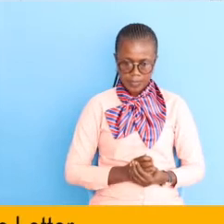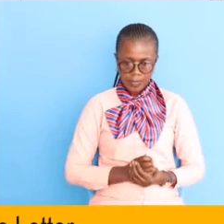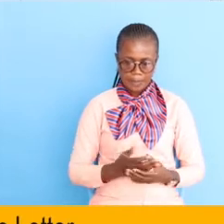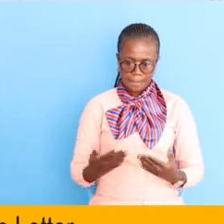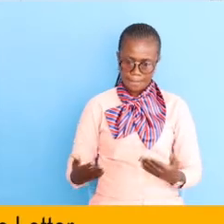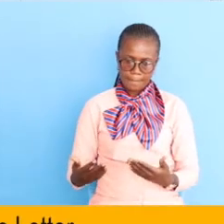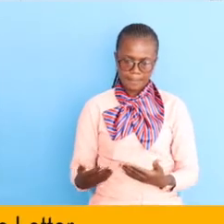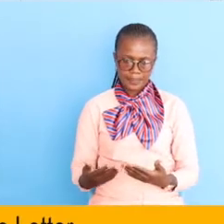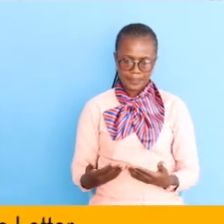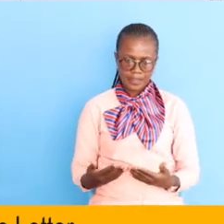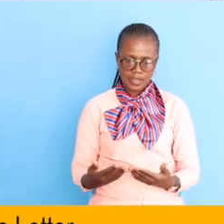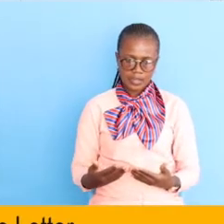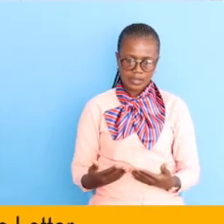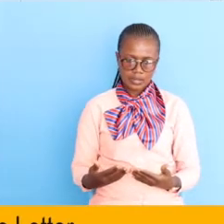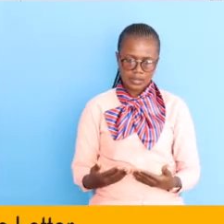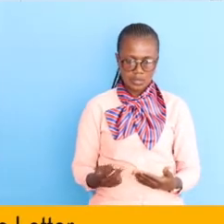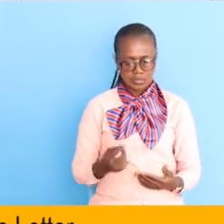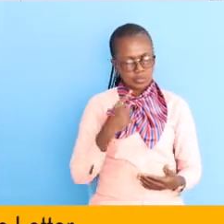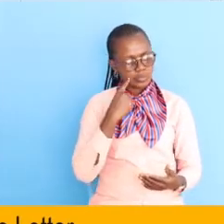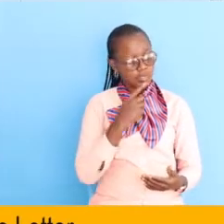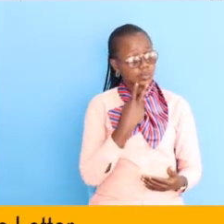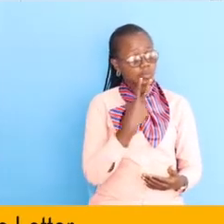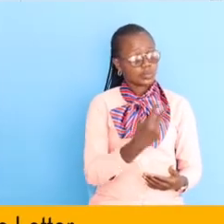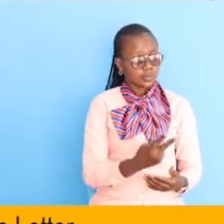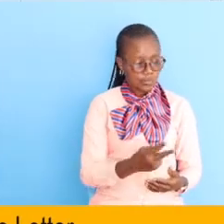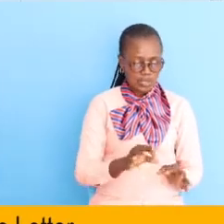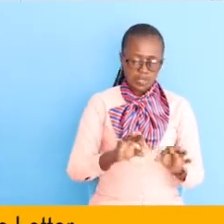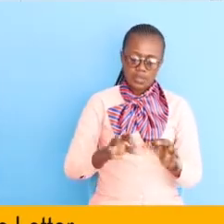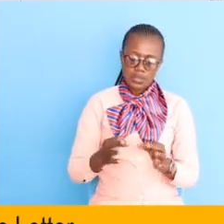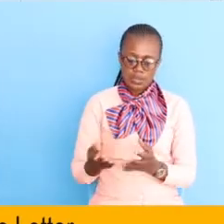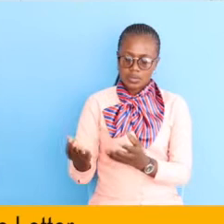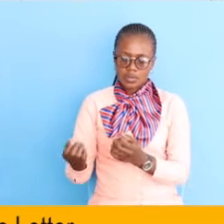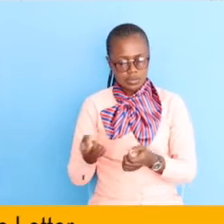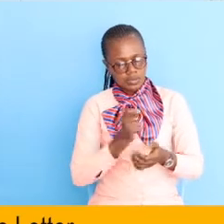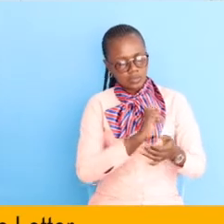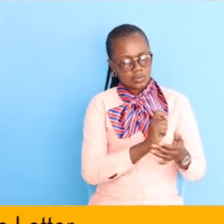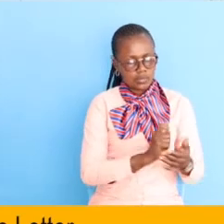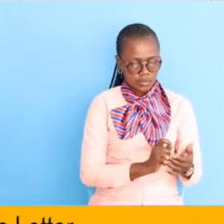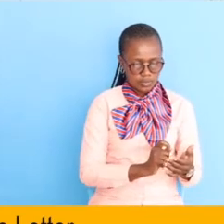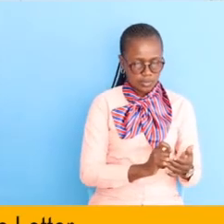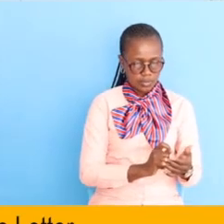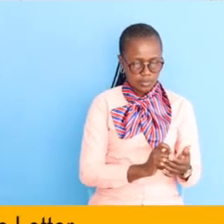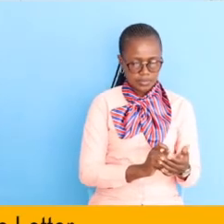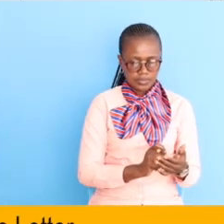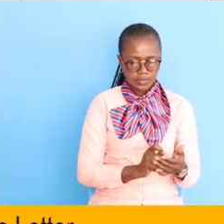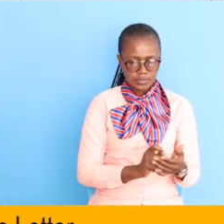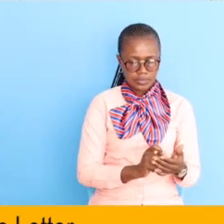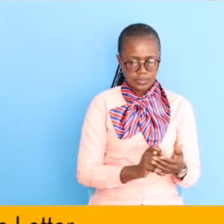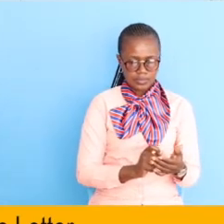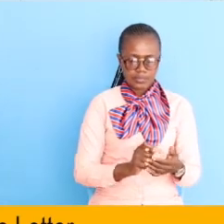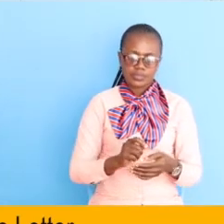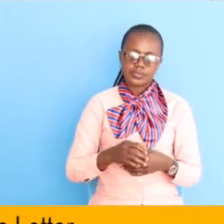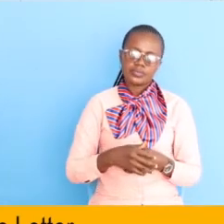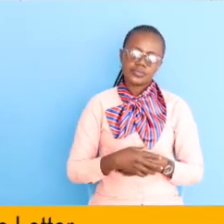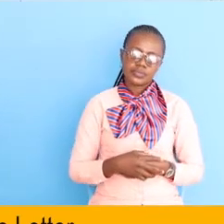Now, let us try to see how can we write these aspects individually.